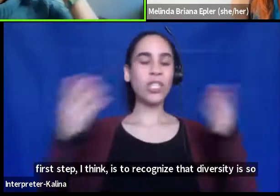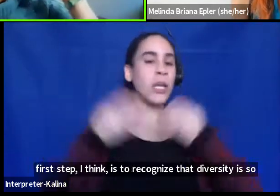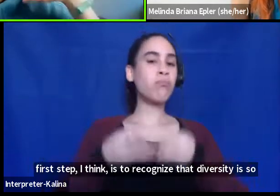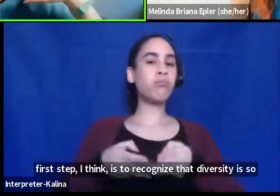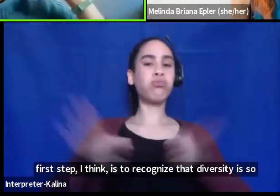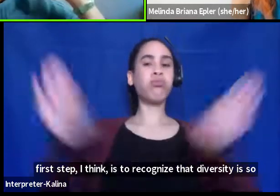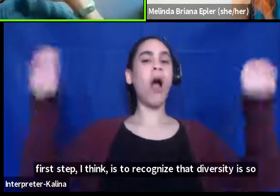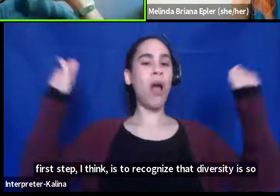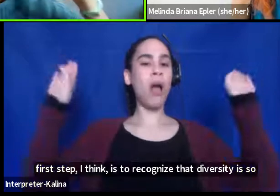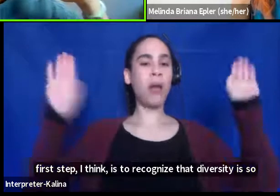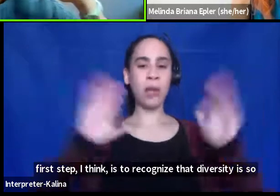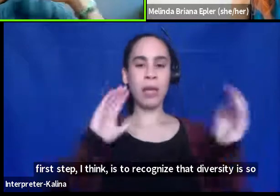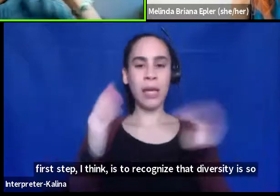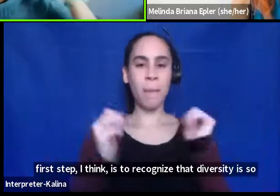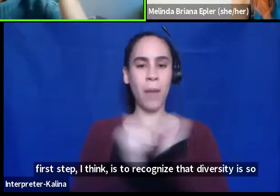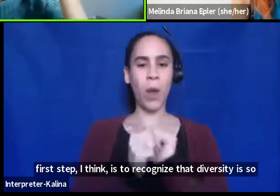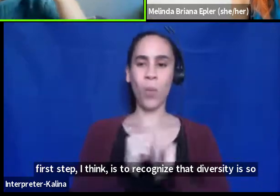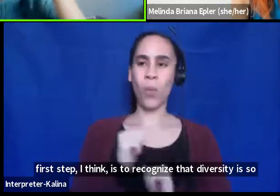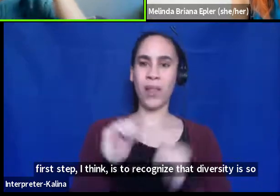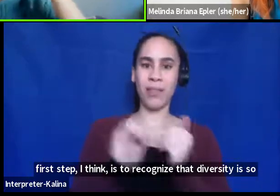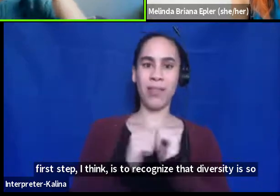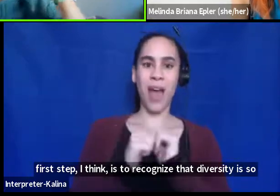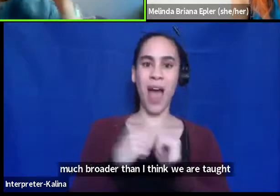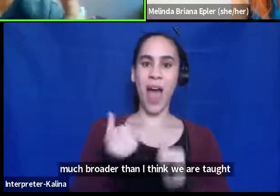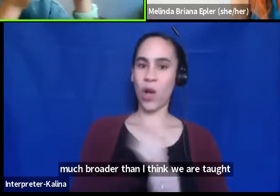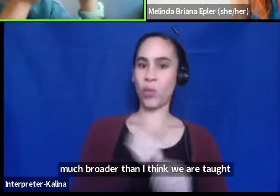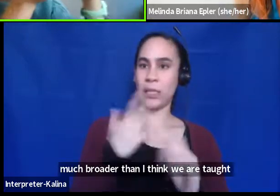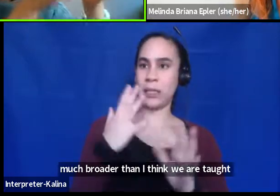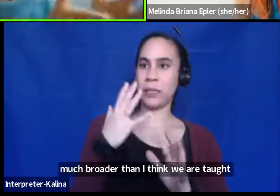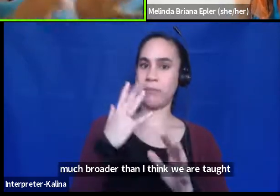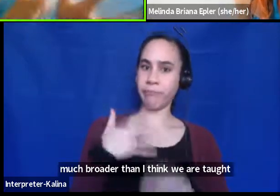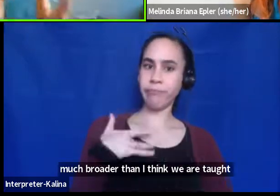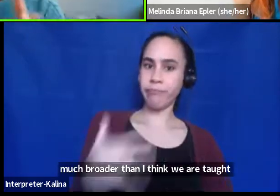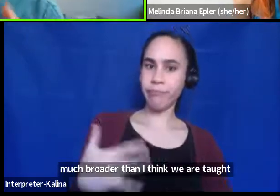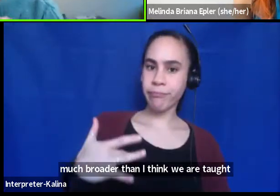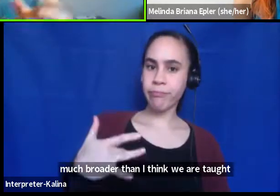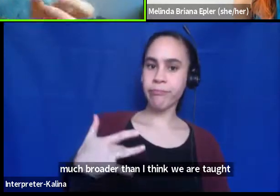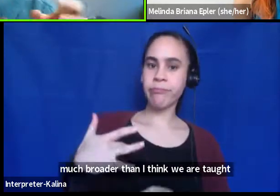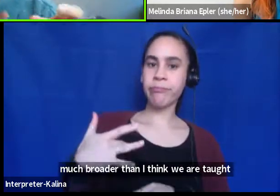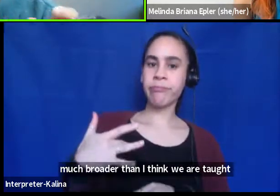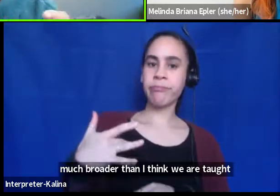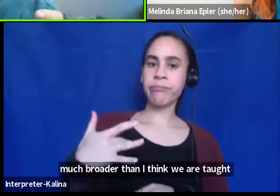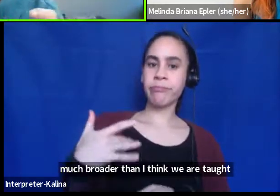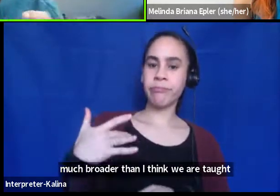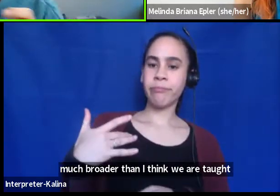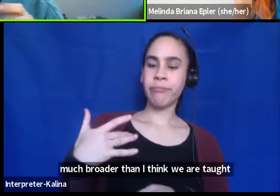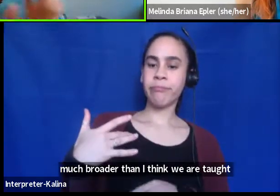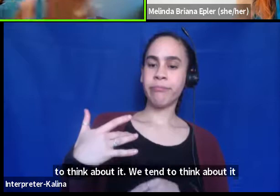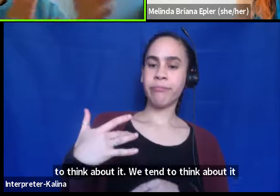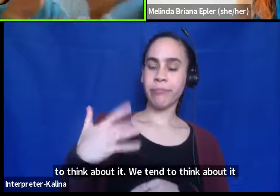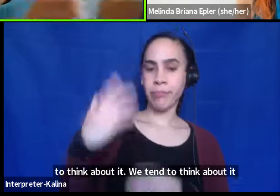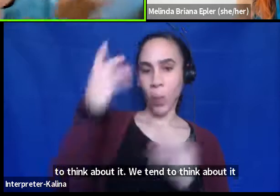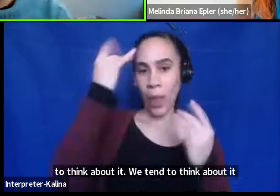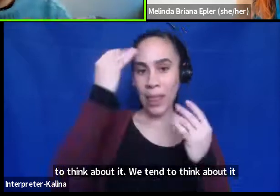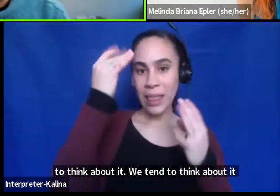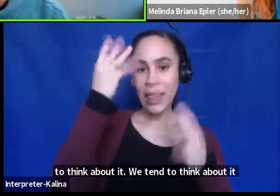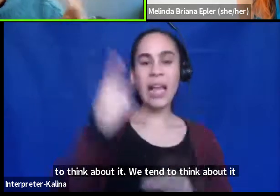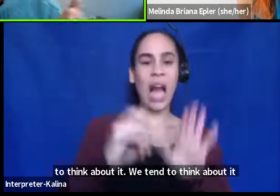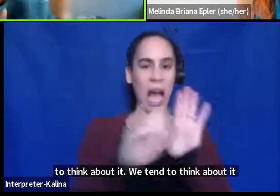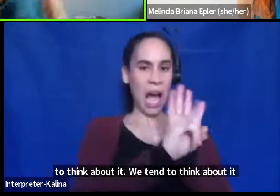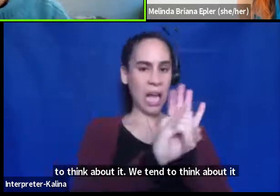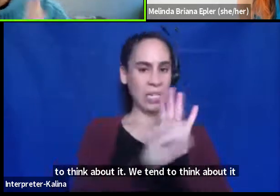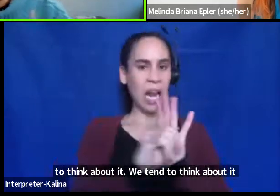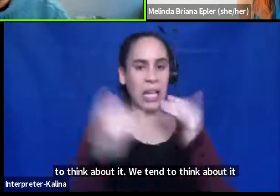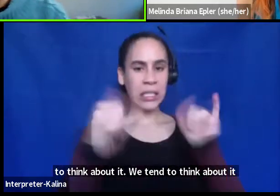to think about it, right? Like we tend to think about it as just like still this way where identity is still